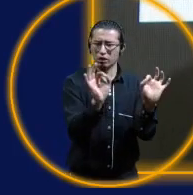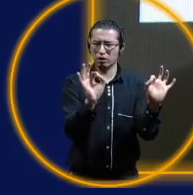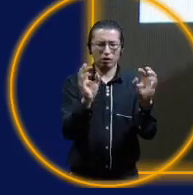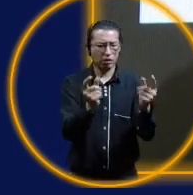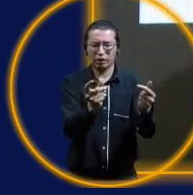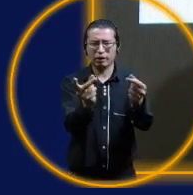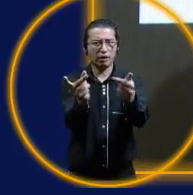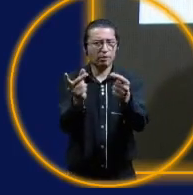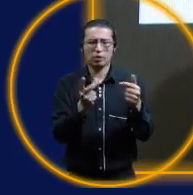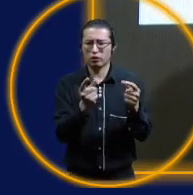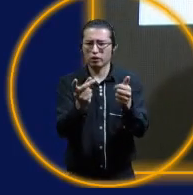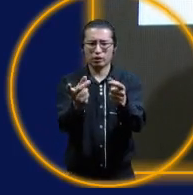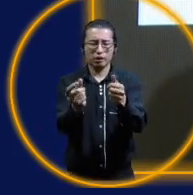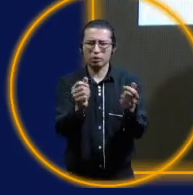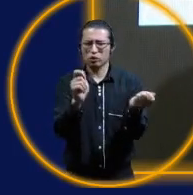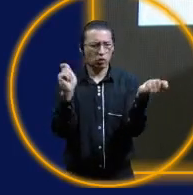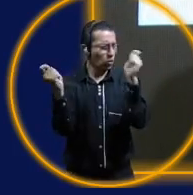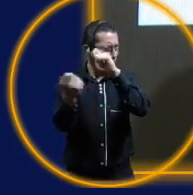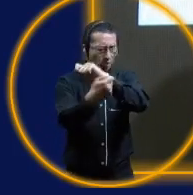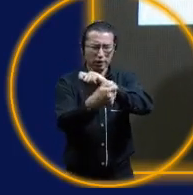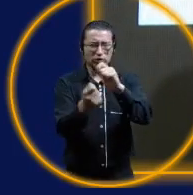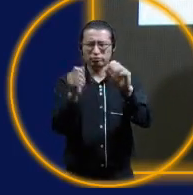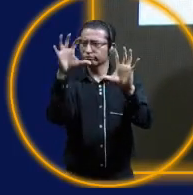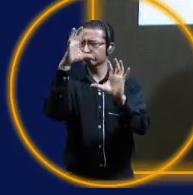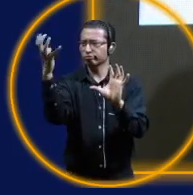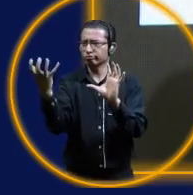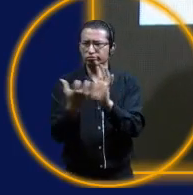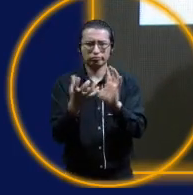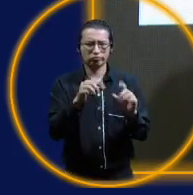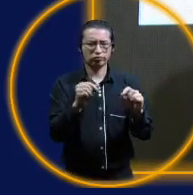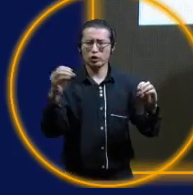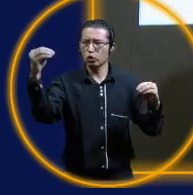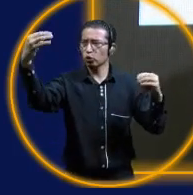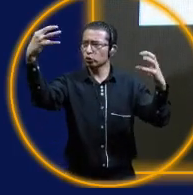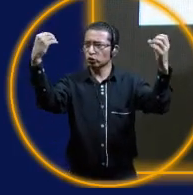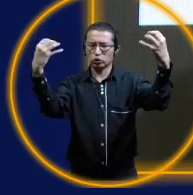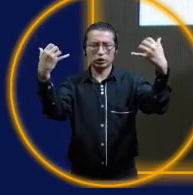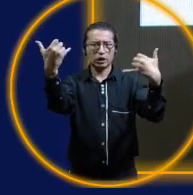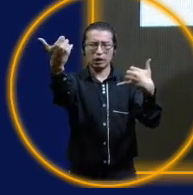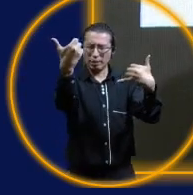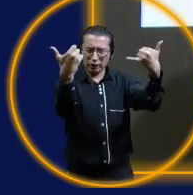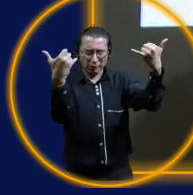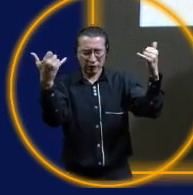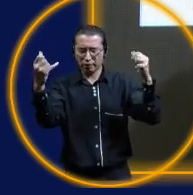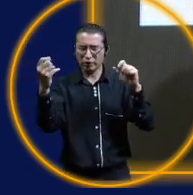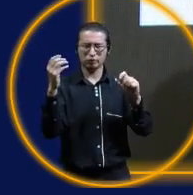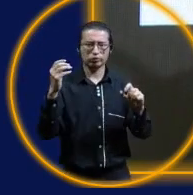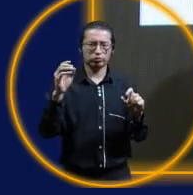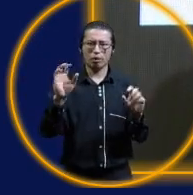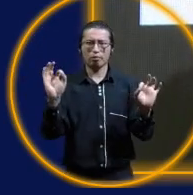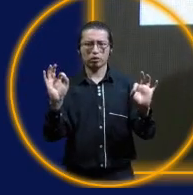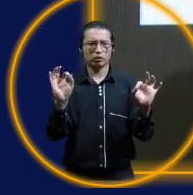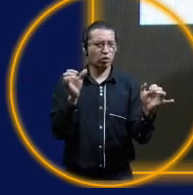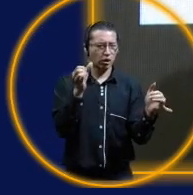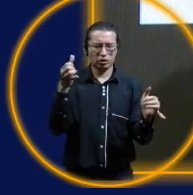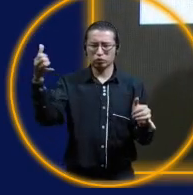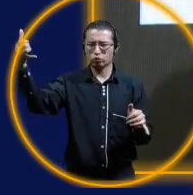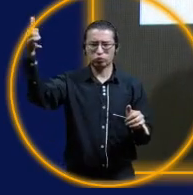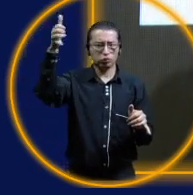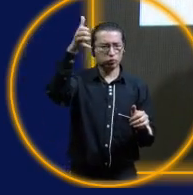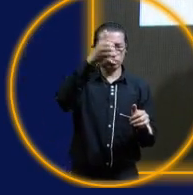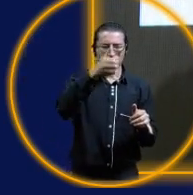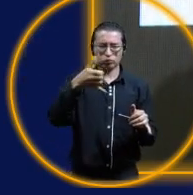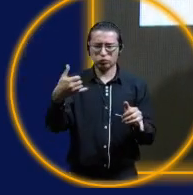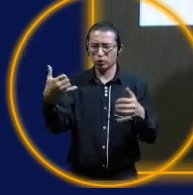everyone starts having the best lighting, the best cameras. And now there's a bit of a move in a direction where people want a little more